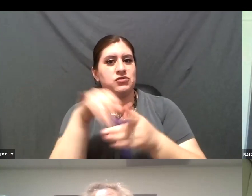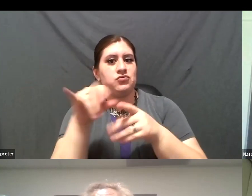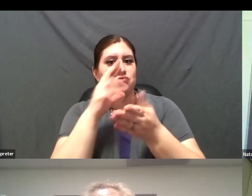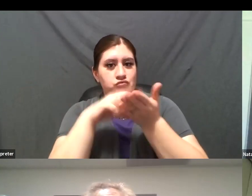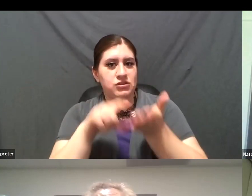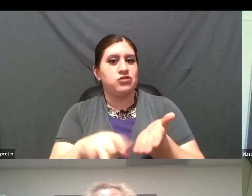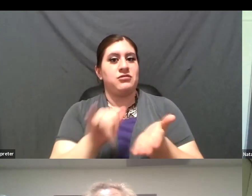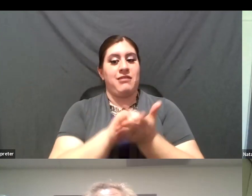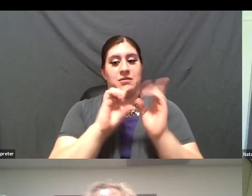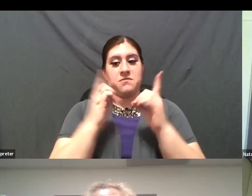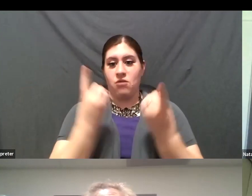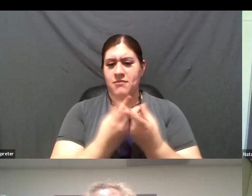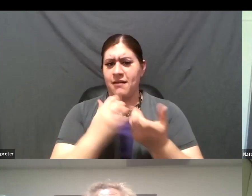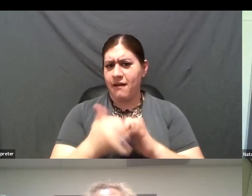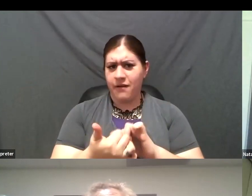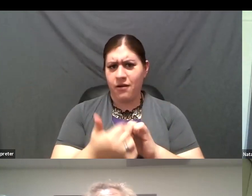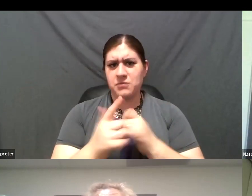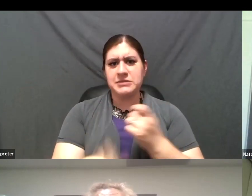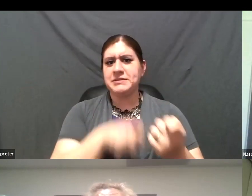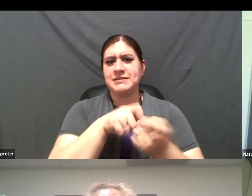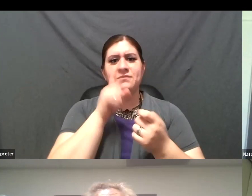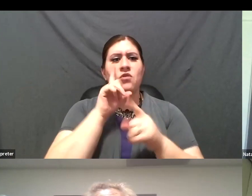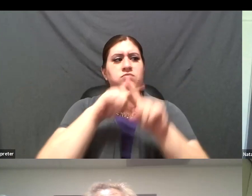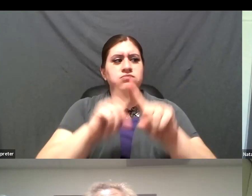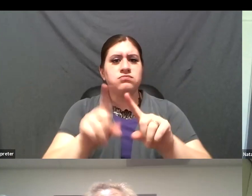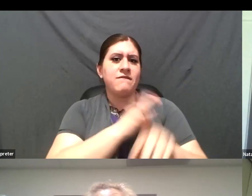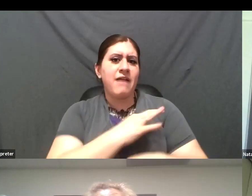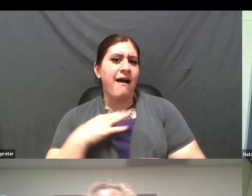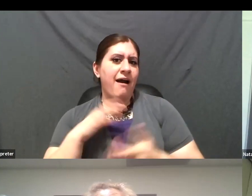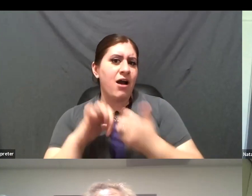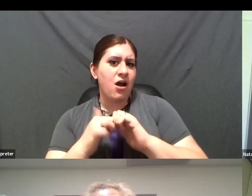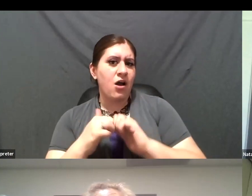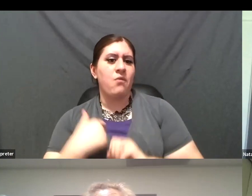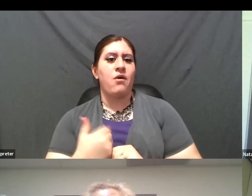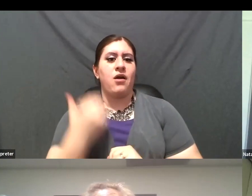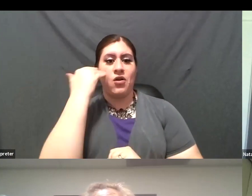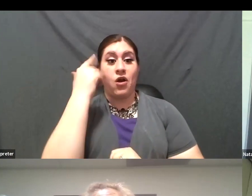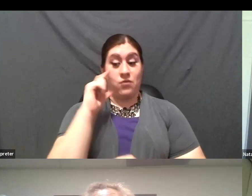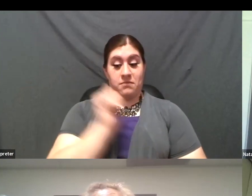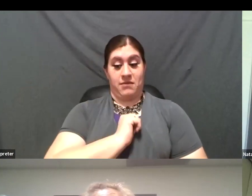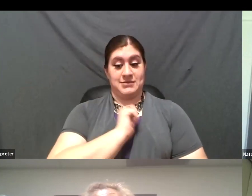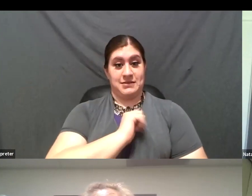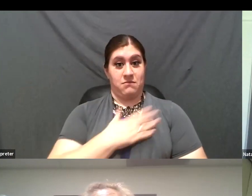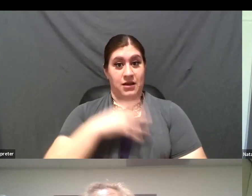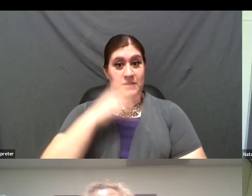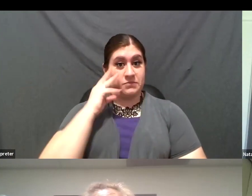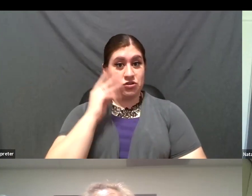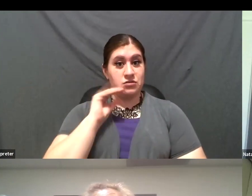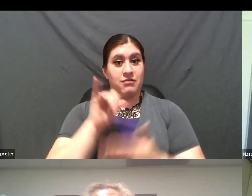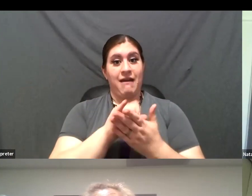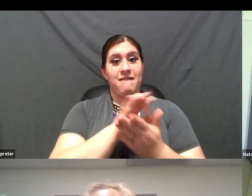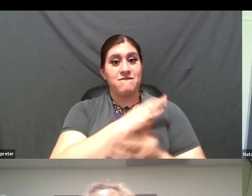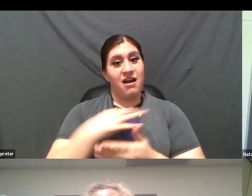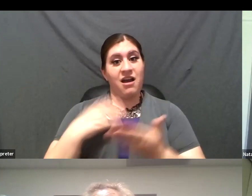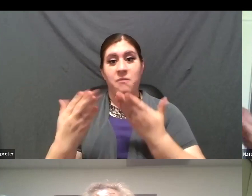the department, specifically with certain faculty? I mean, I know from my experience that the faculty may be